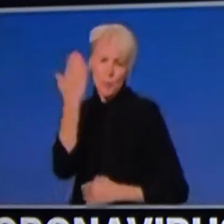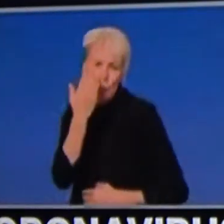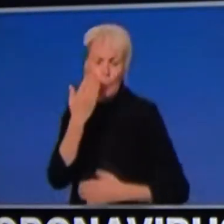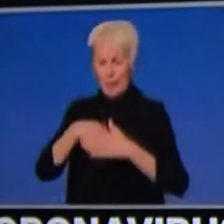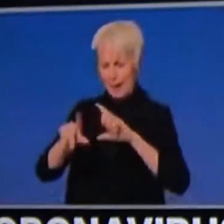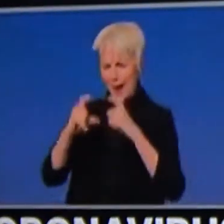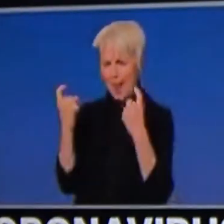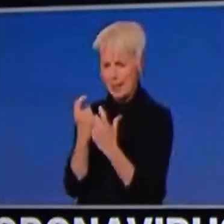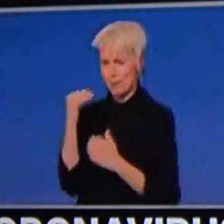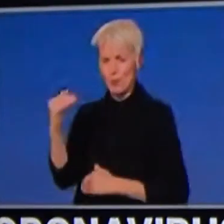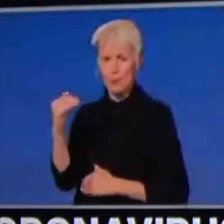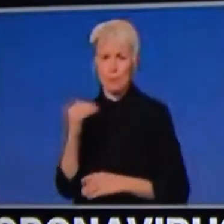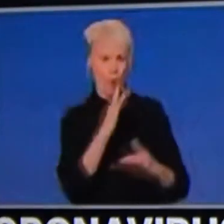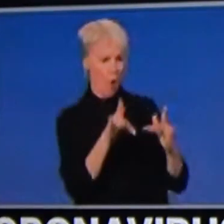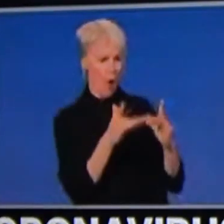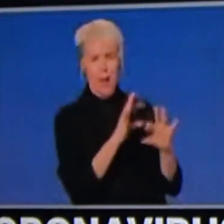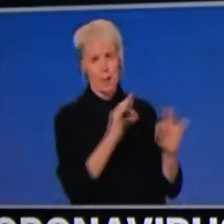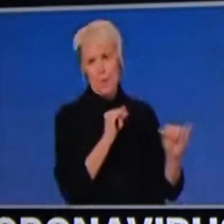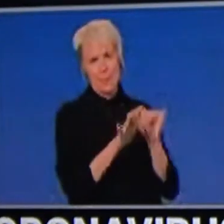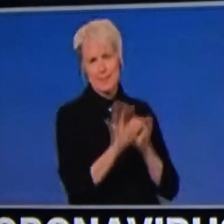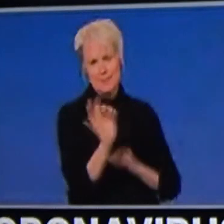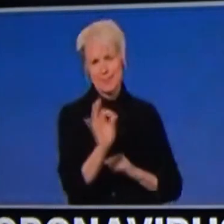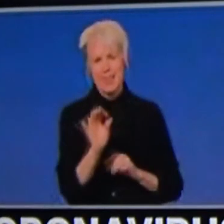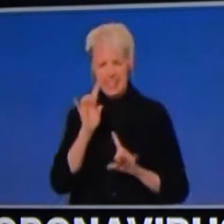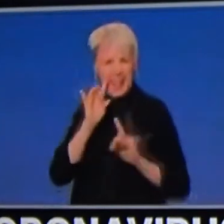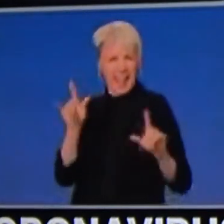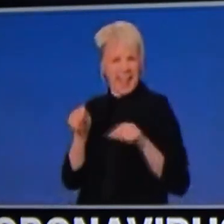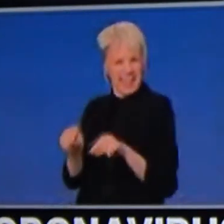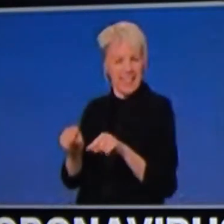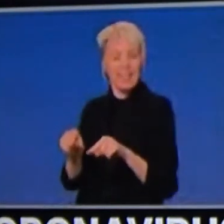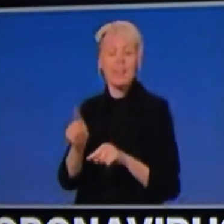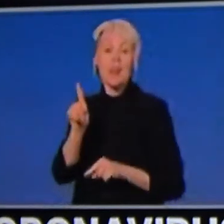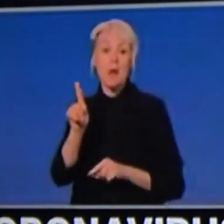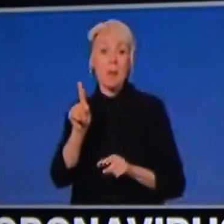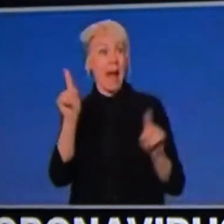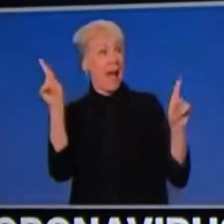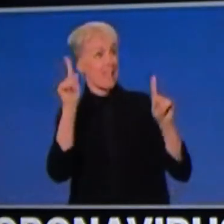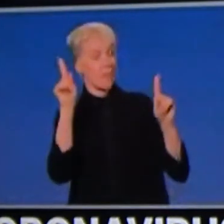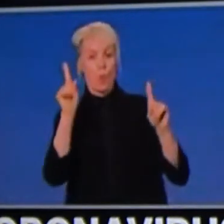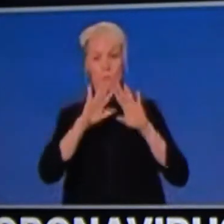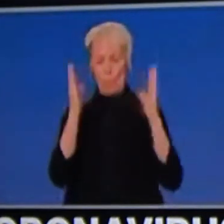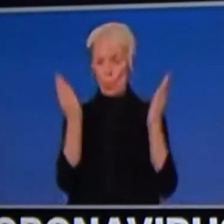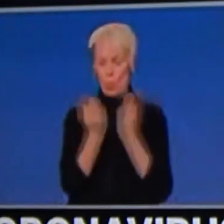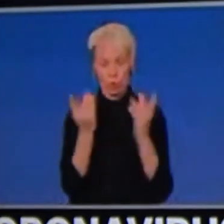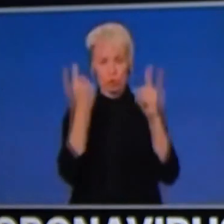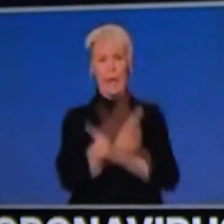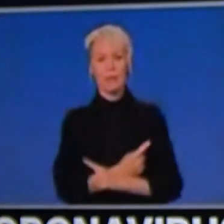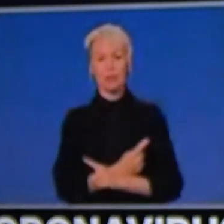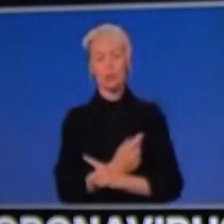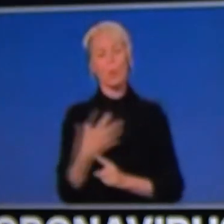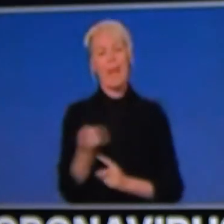not an obvious statement. But in times like this, then alternative models are being